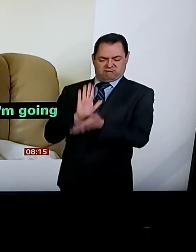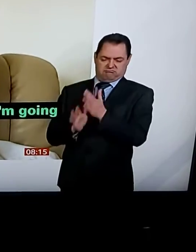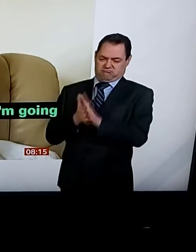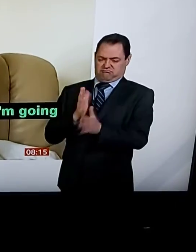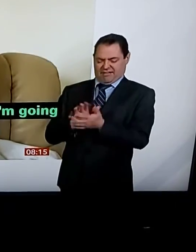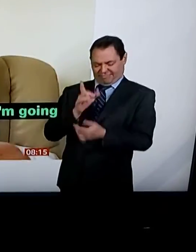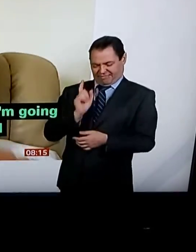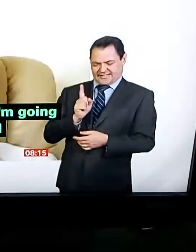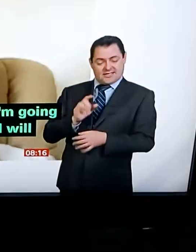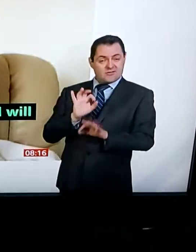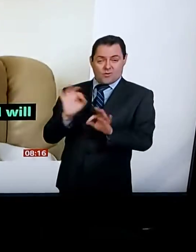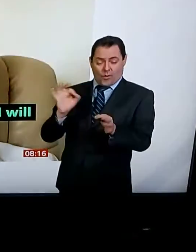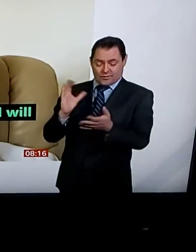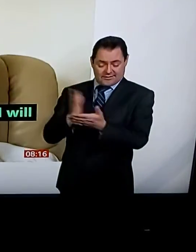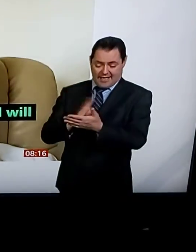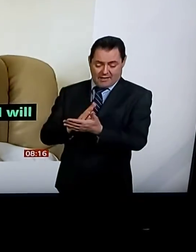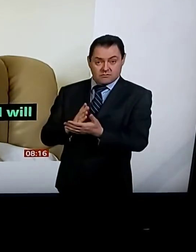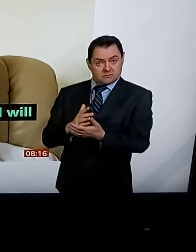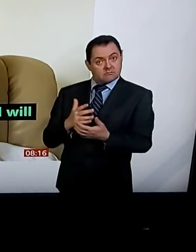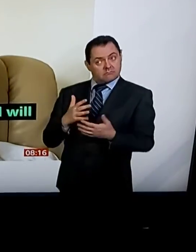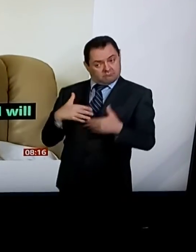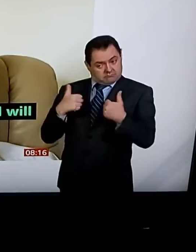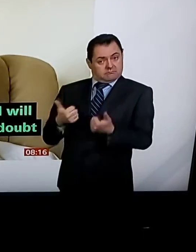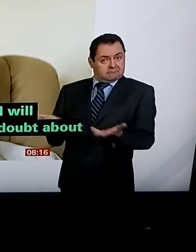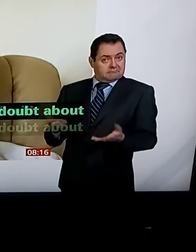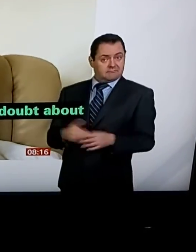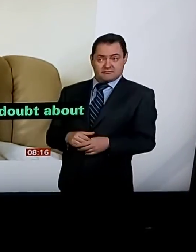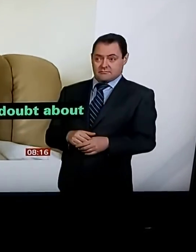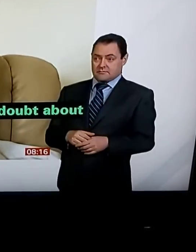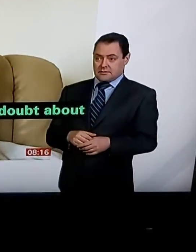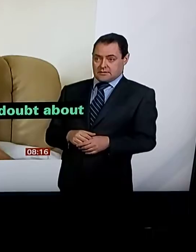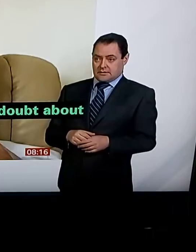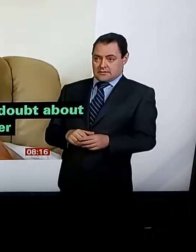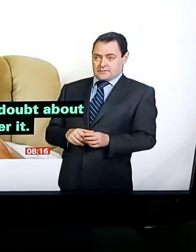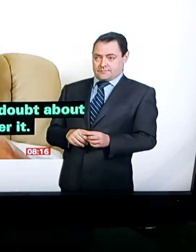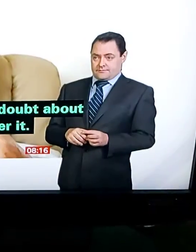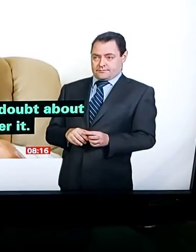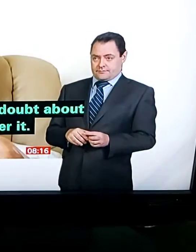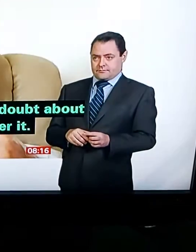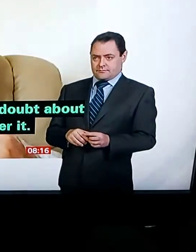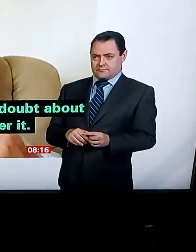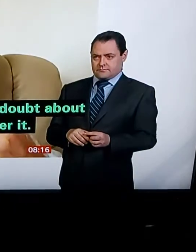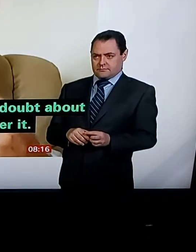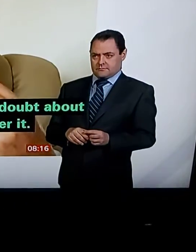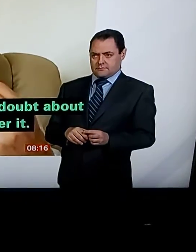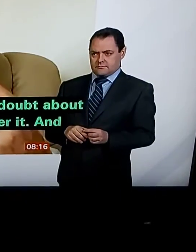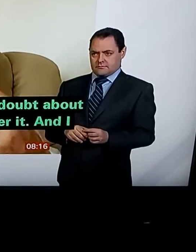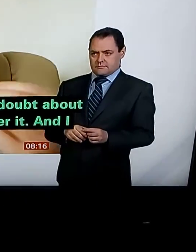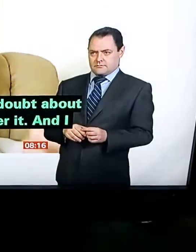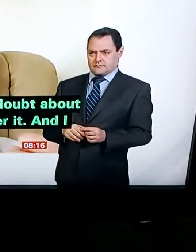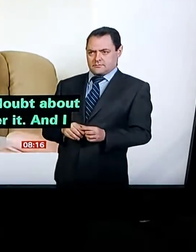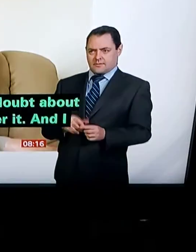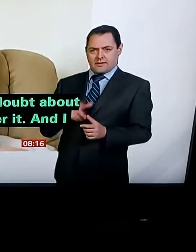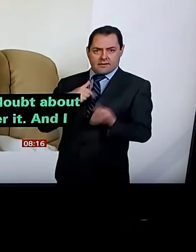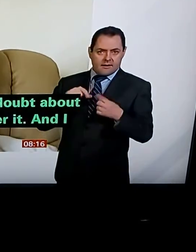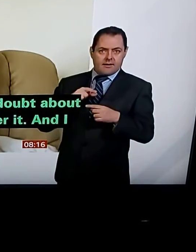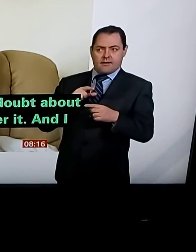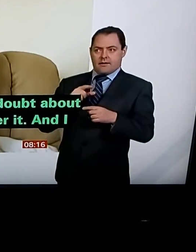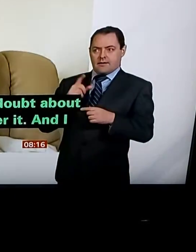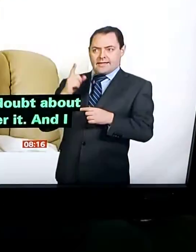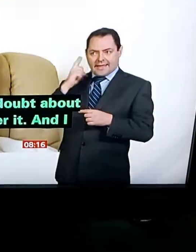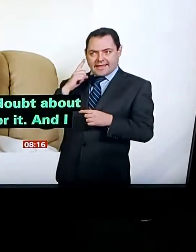that. And I have got over it. And I think, instead of us always hearing the